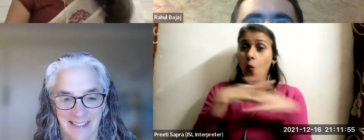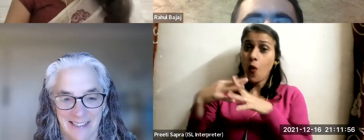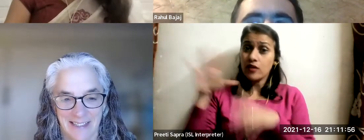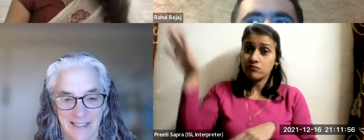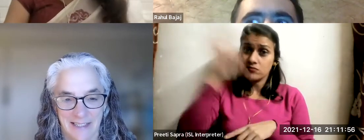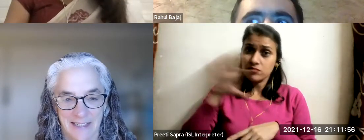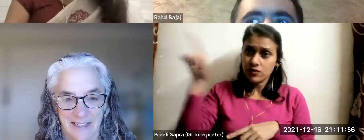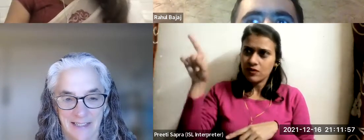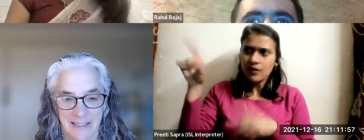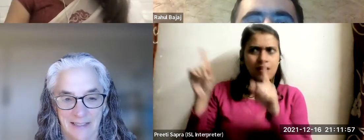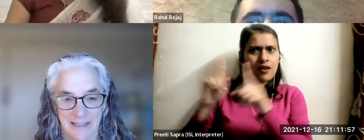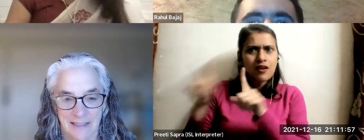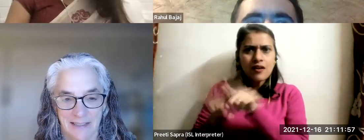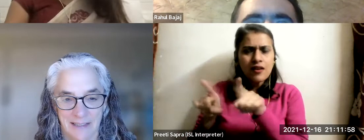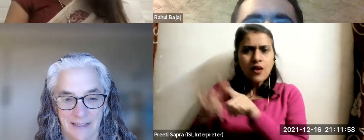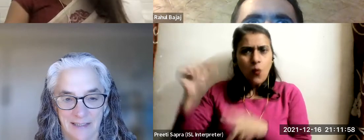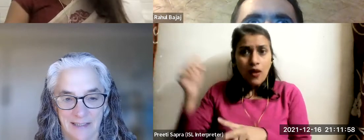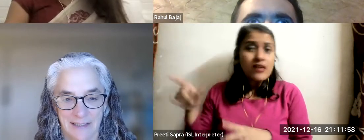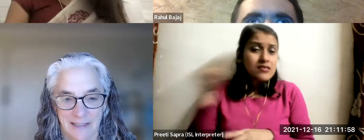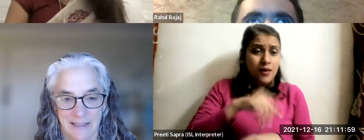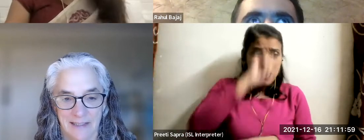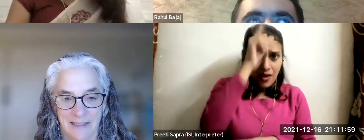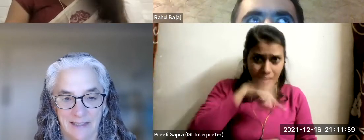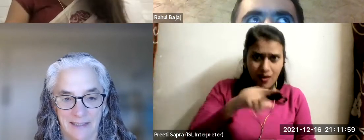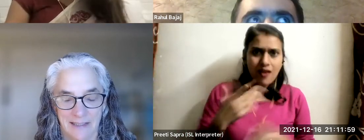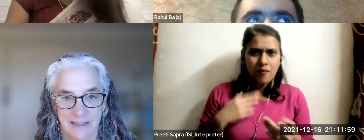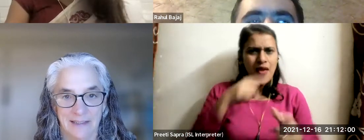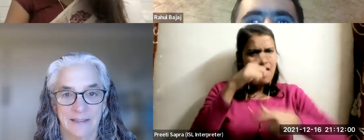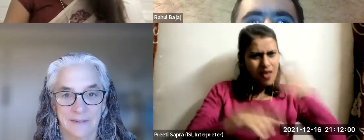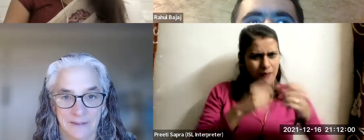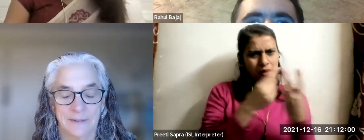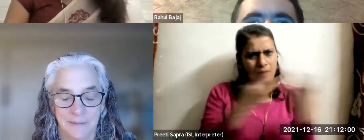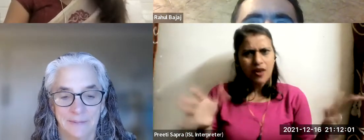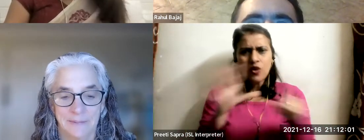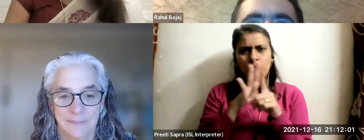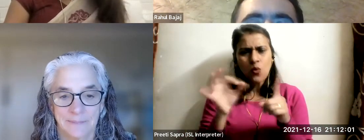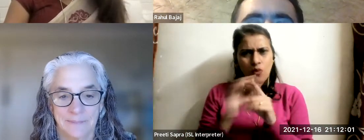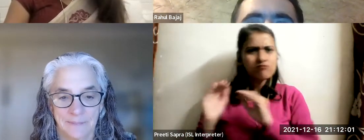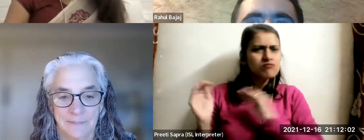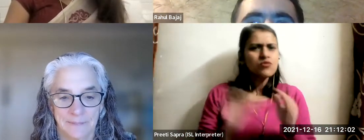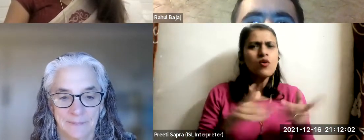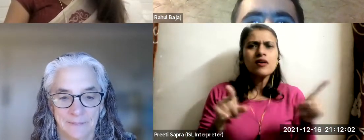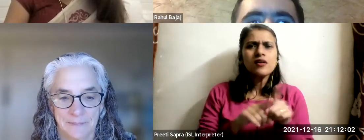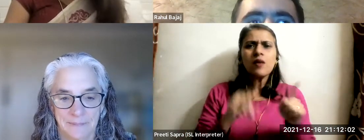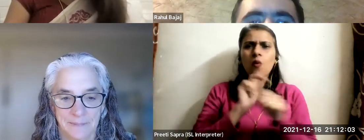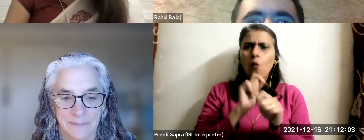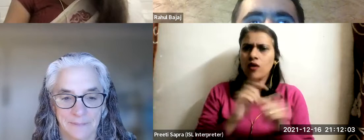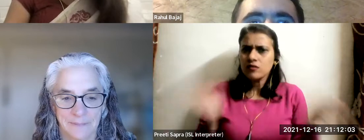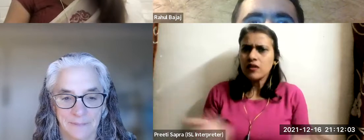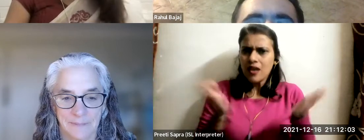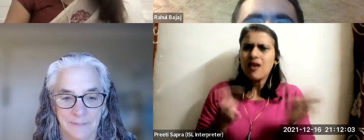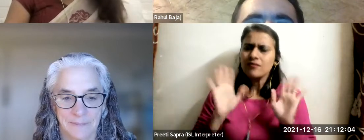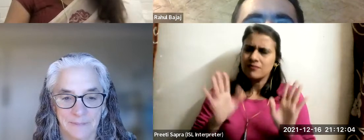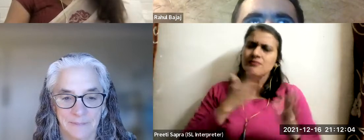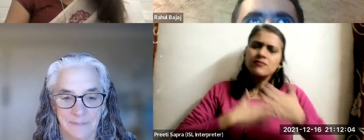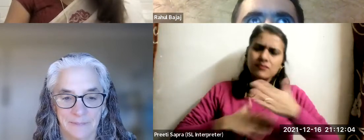comes back to India, incidentally, because a lot of my companies do service India also. So, have patience, guys.